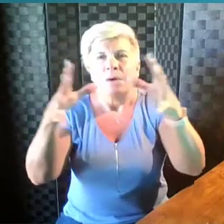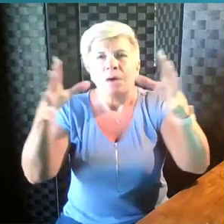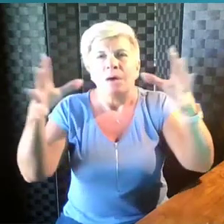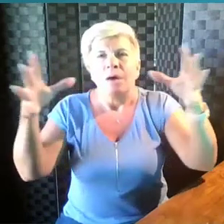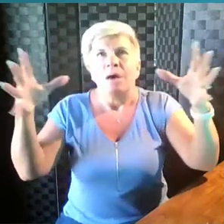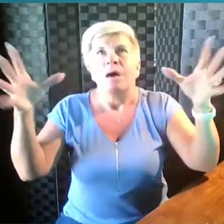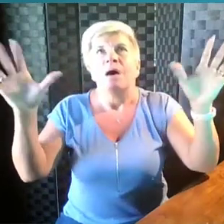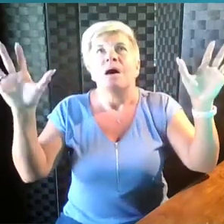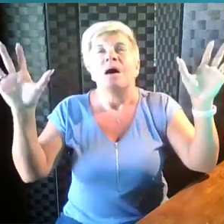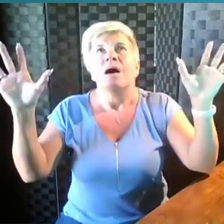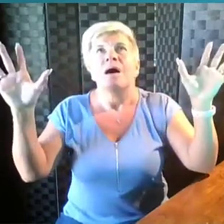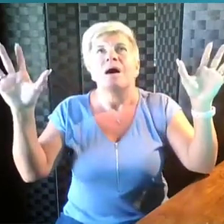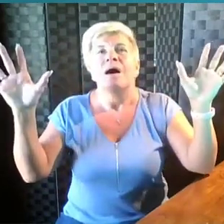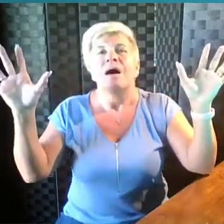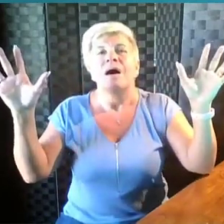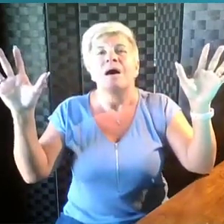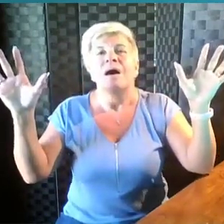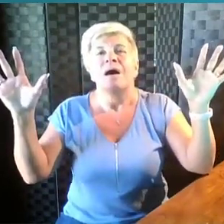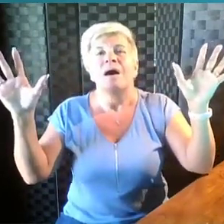Let it go.